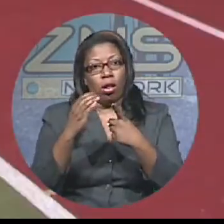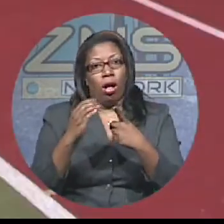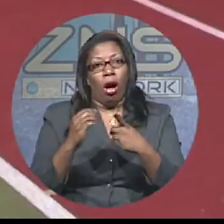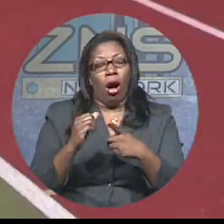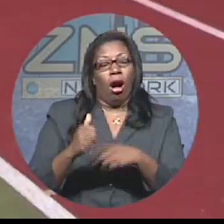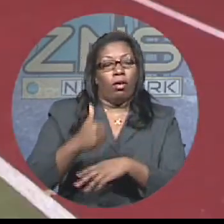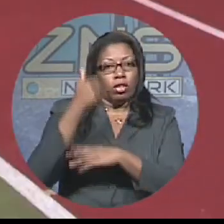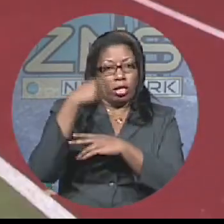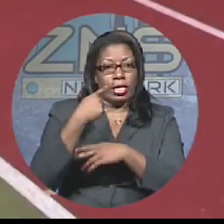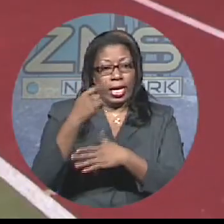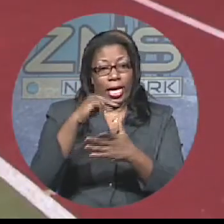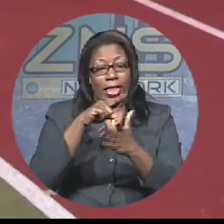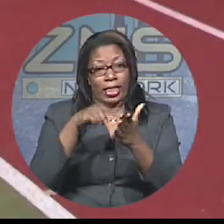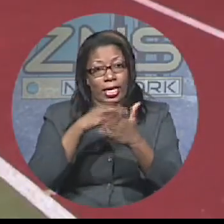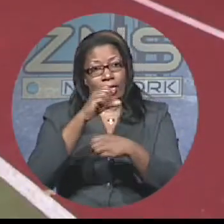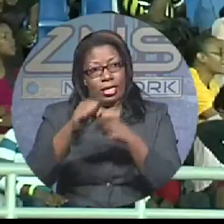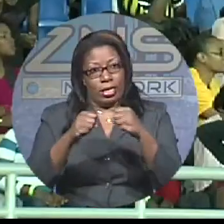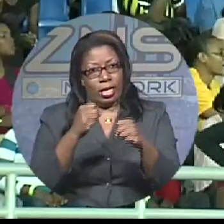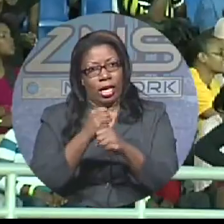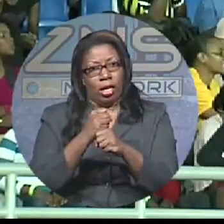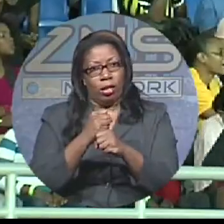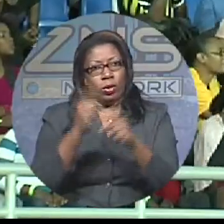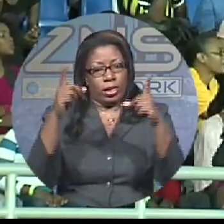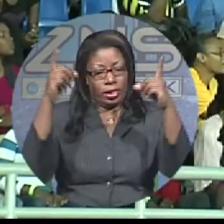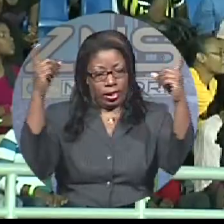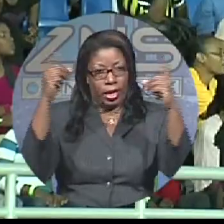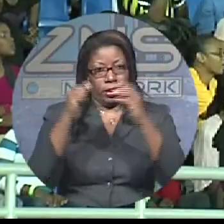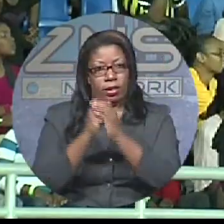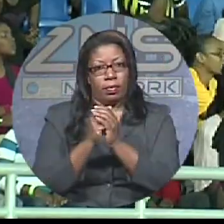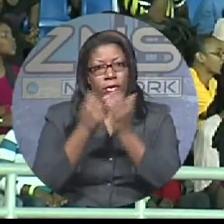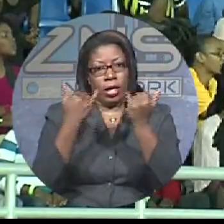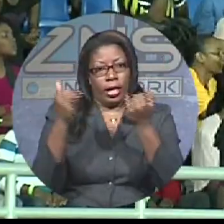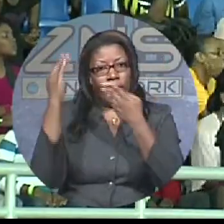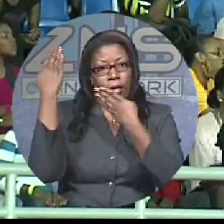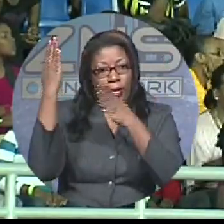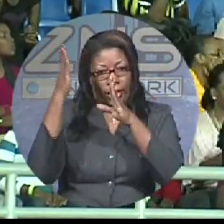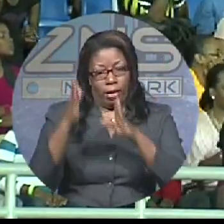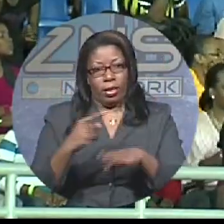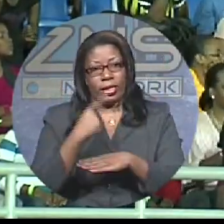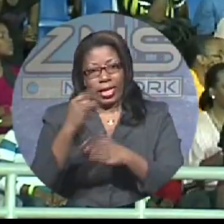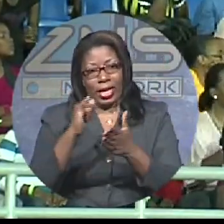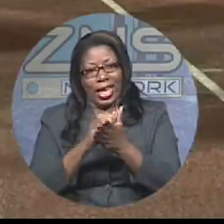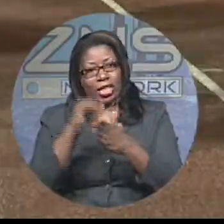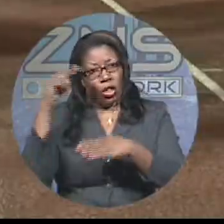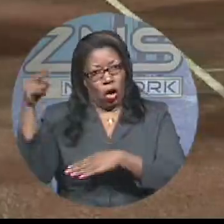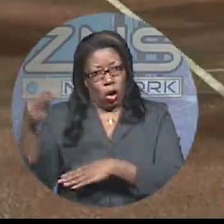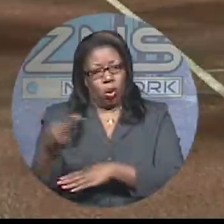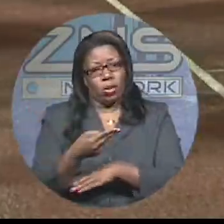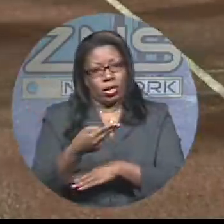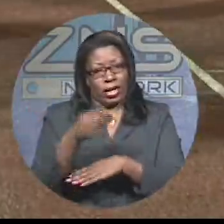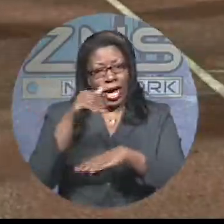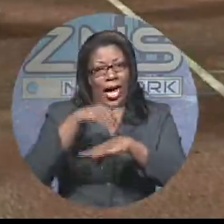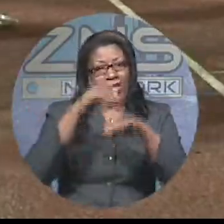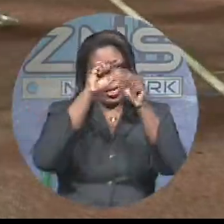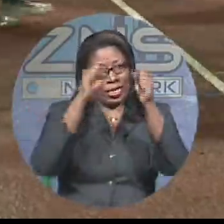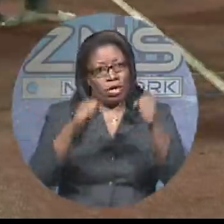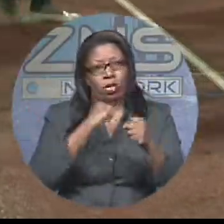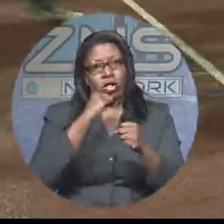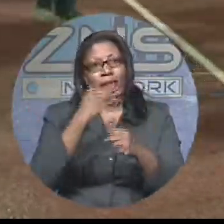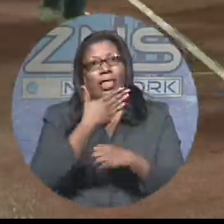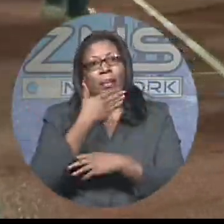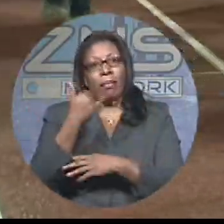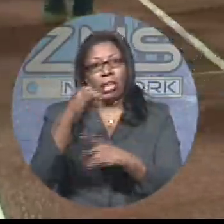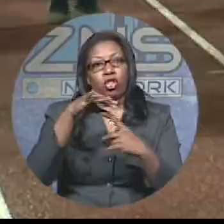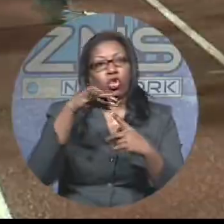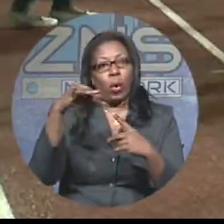was a success, a few Bahamians feel the idea to host a Junior Cultural Parade in the national stadium was not the best choice. Well,